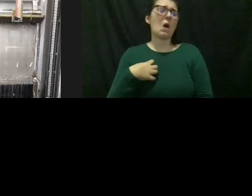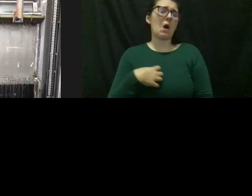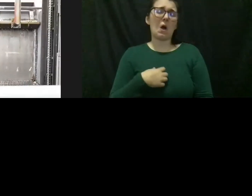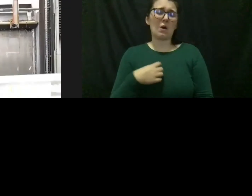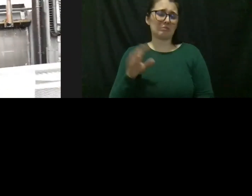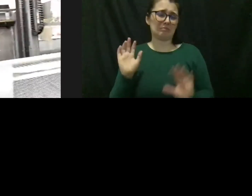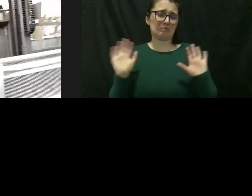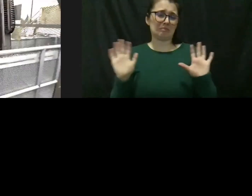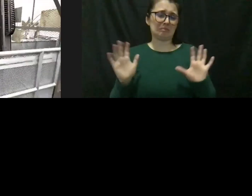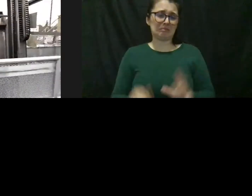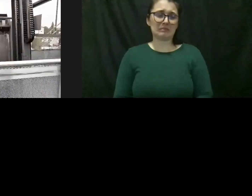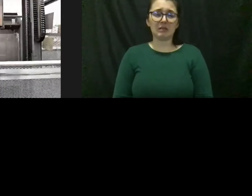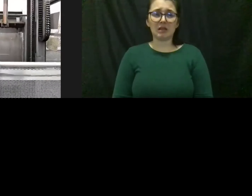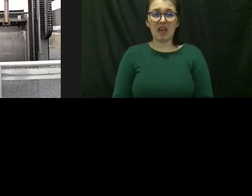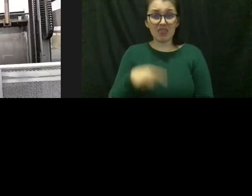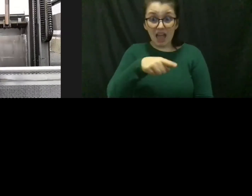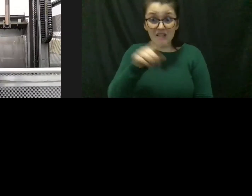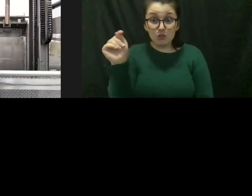Ready! That's toilet paper?